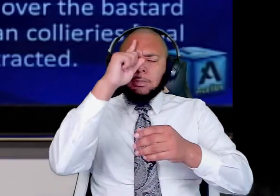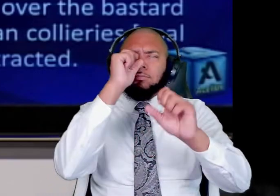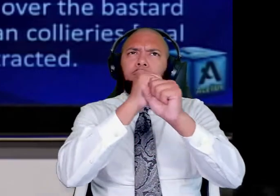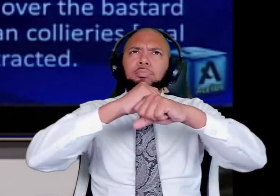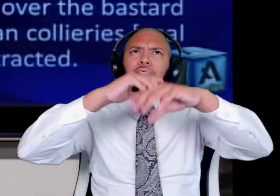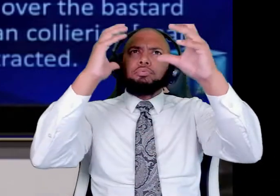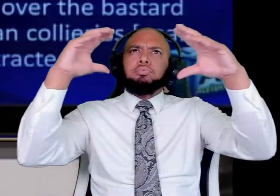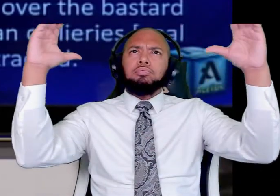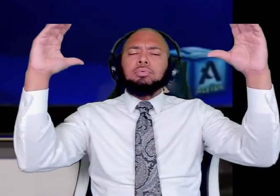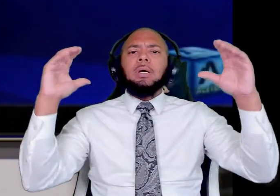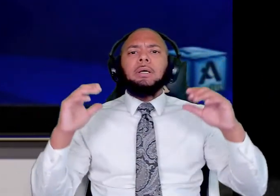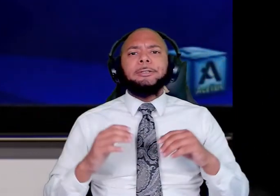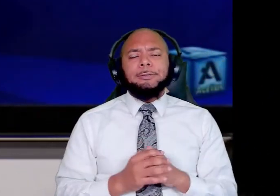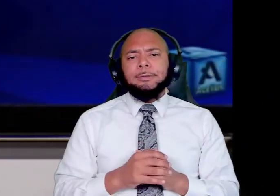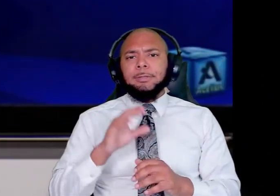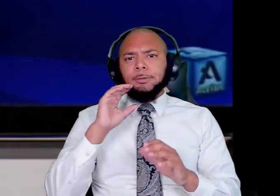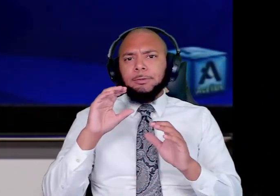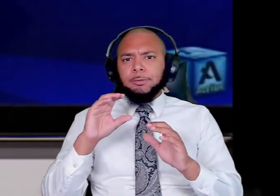and of